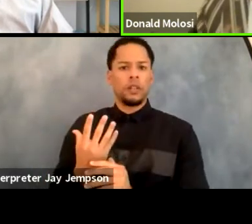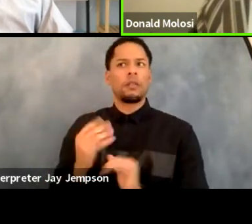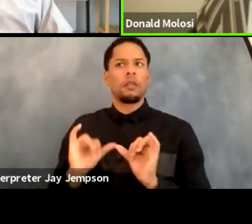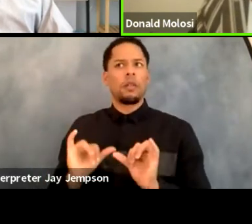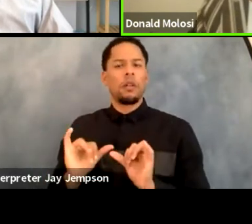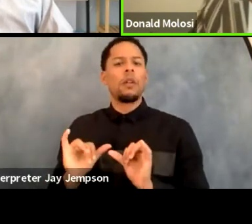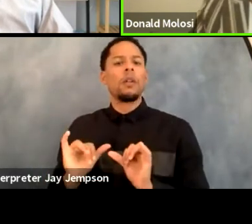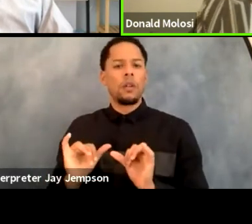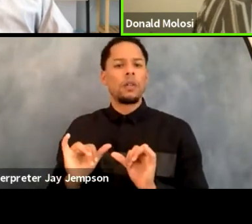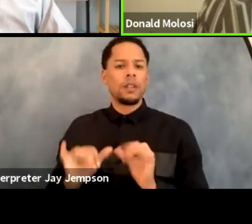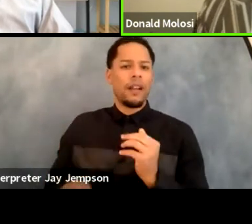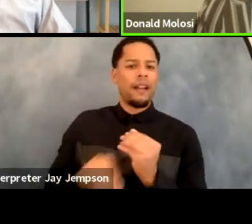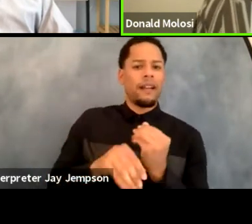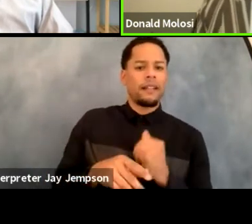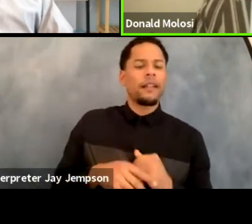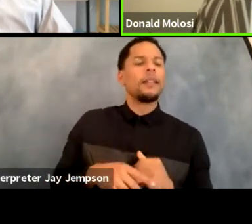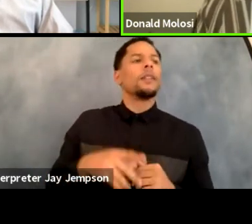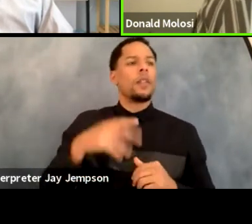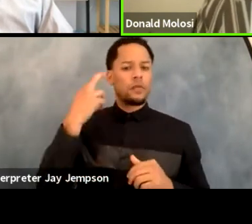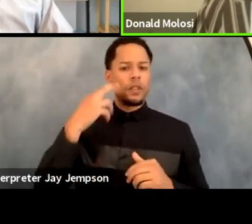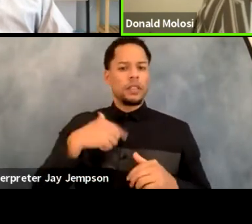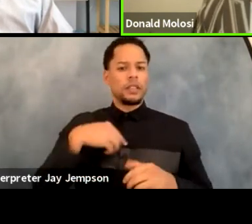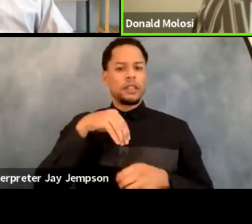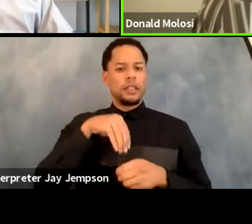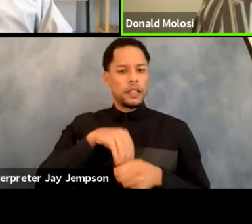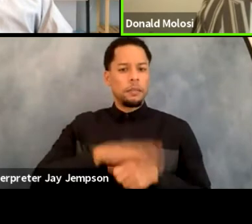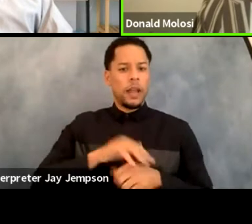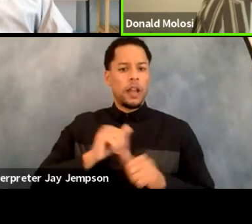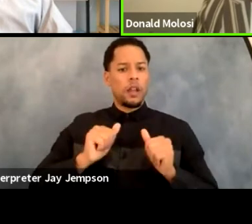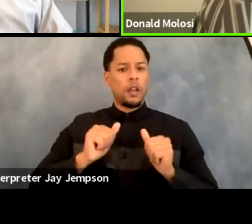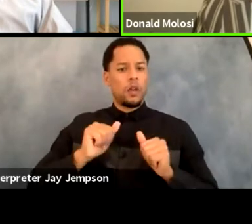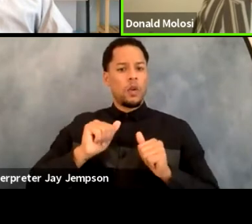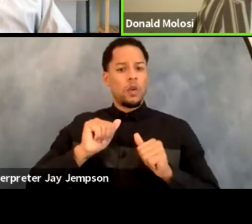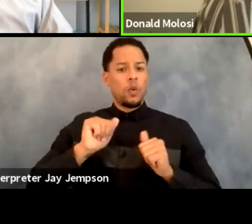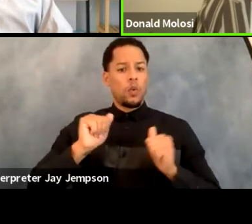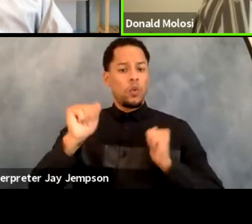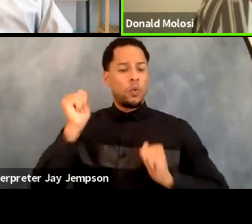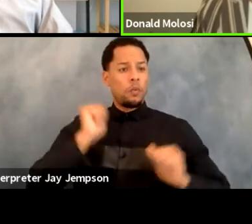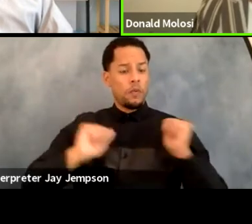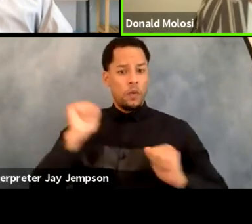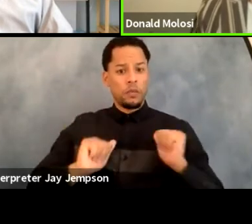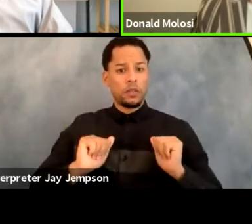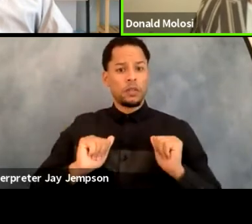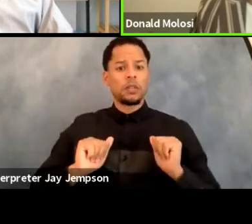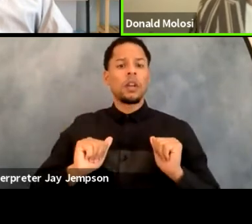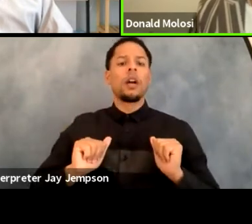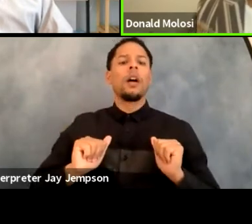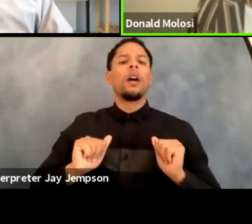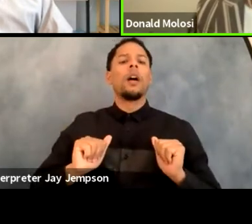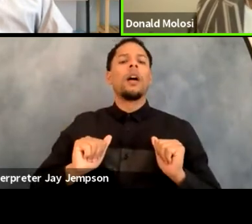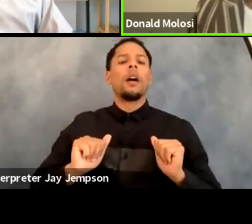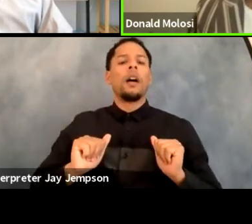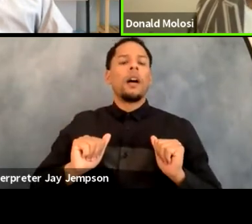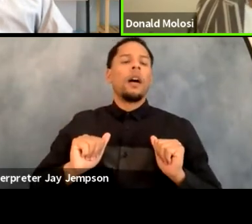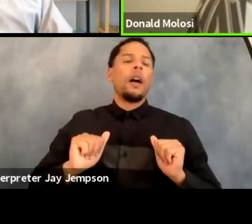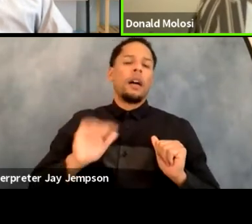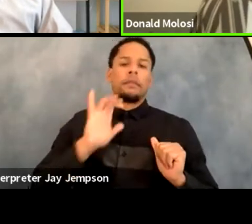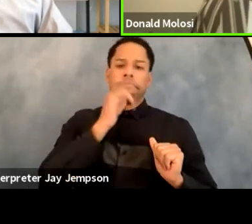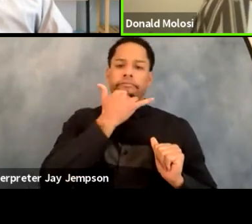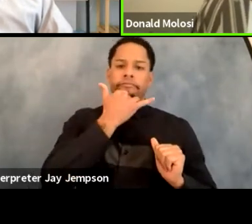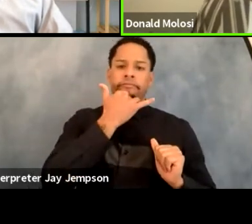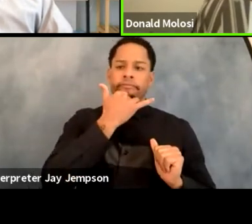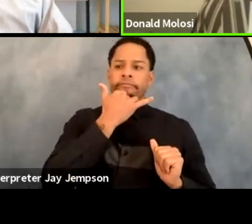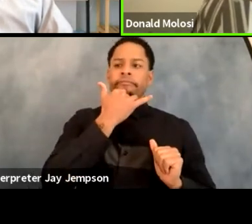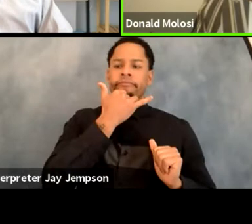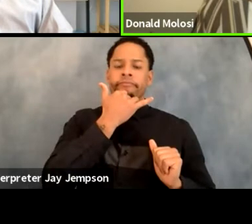I'm realizing that in my work, dramaturgically, I've been excluding probably because I'm a product of colonialism myself, but